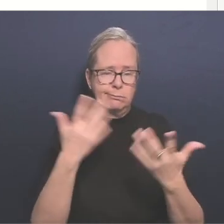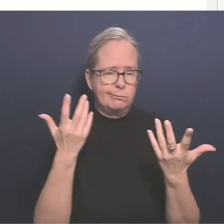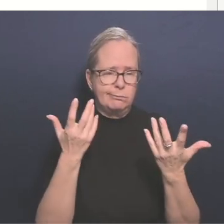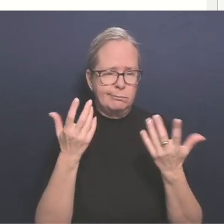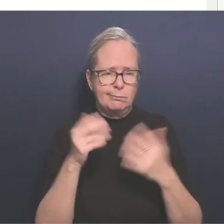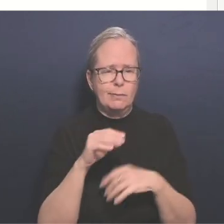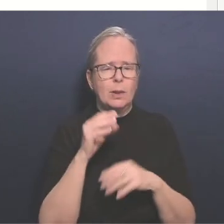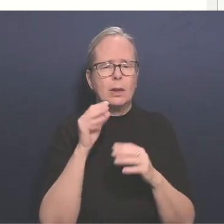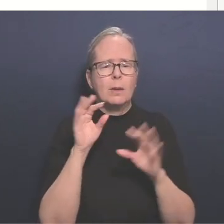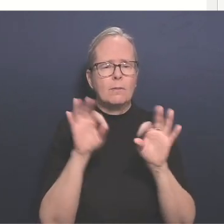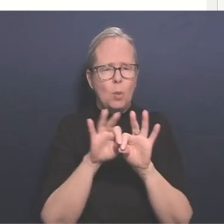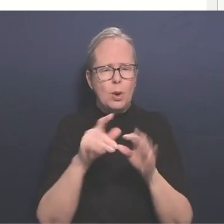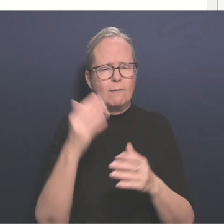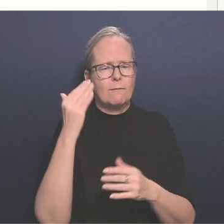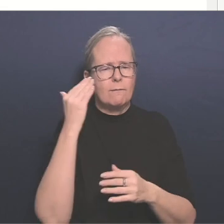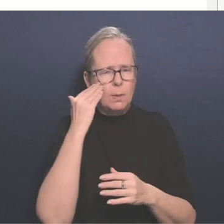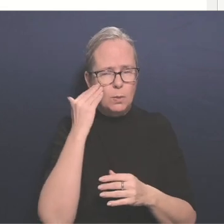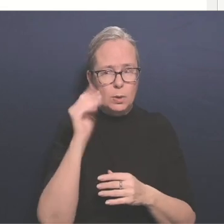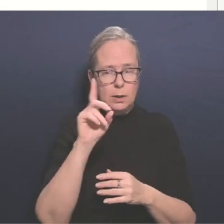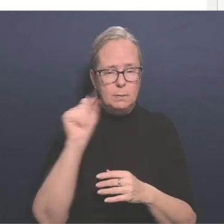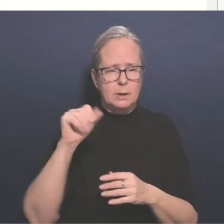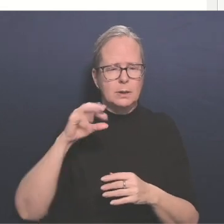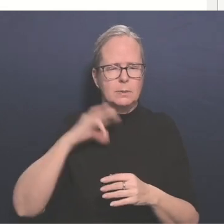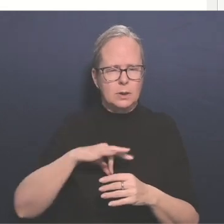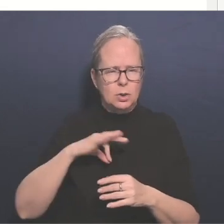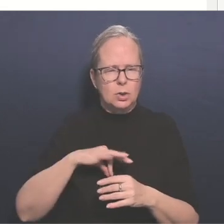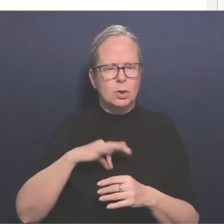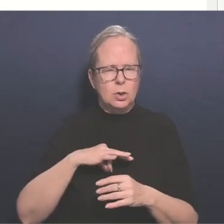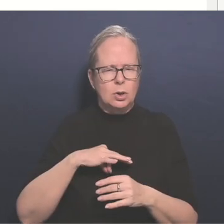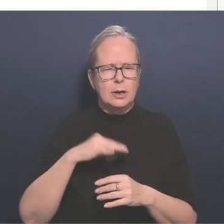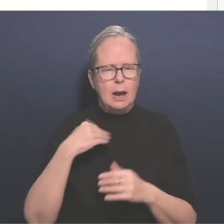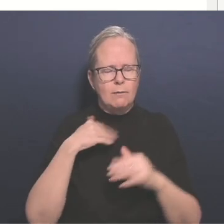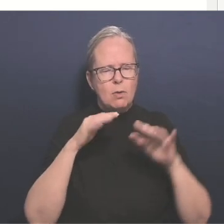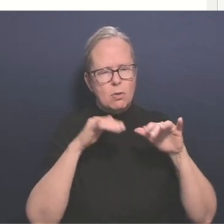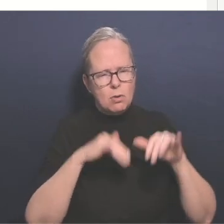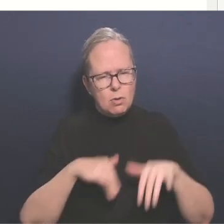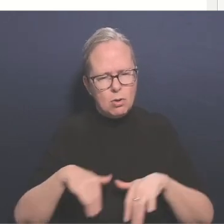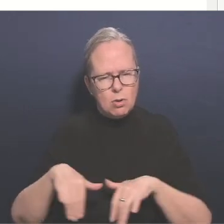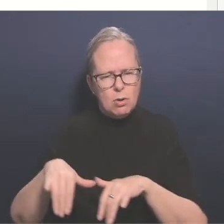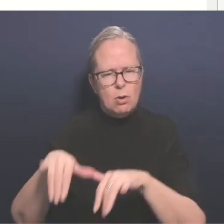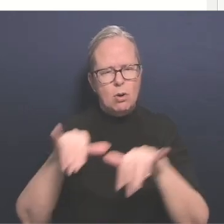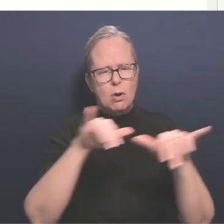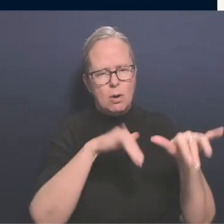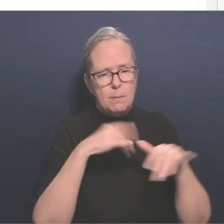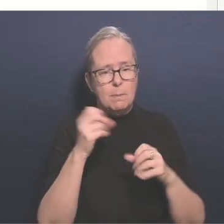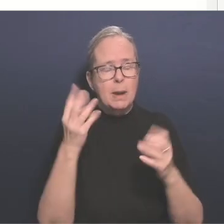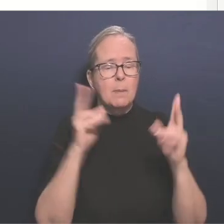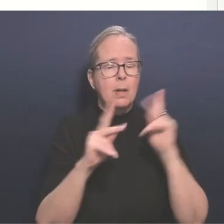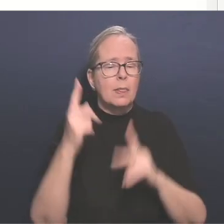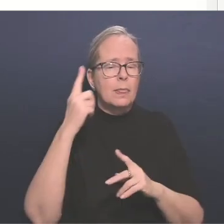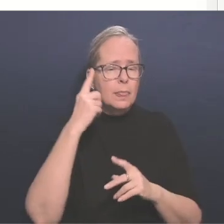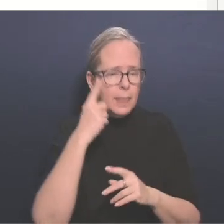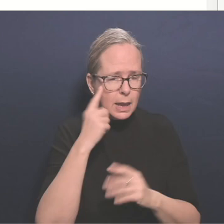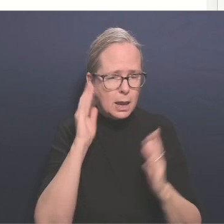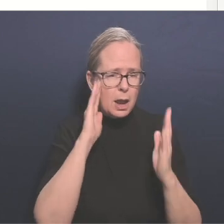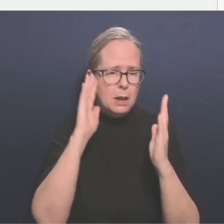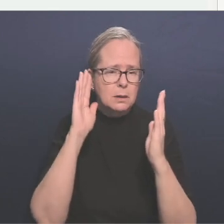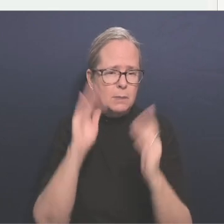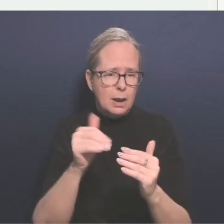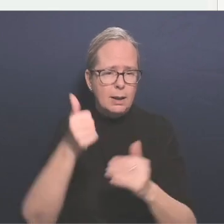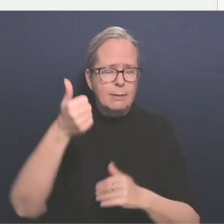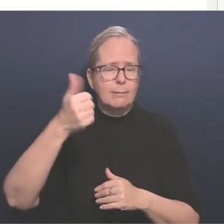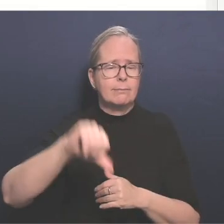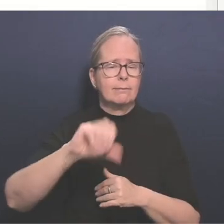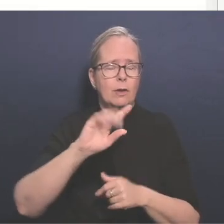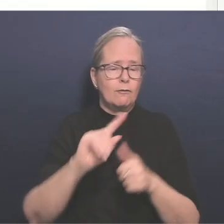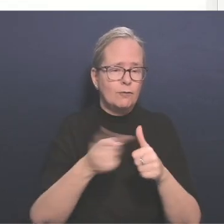understand exactly what that means. And this has turned out to be a very popular section. And I just want to go back to the home very quickly and